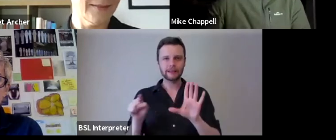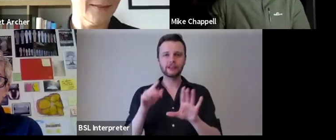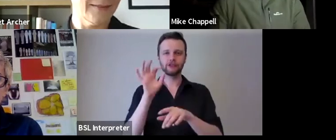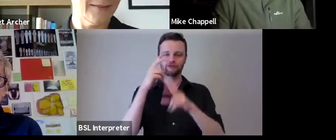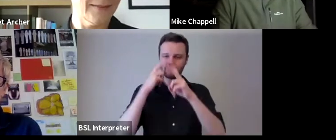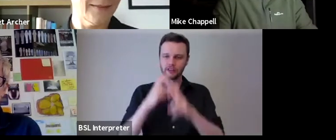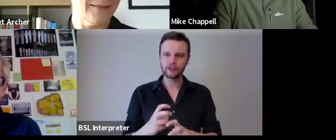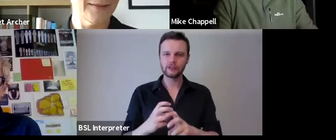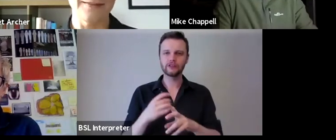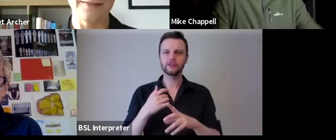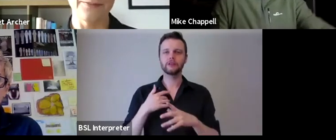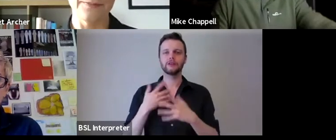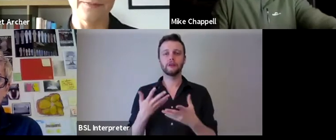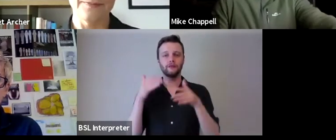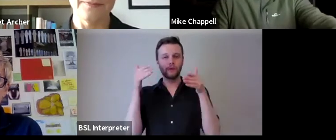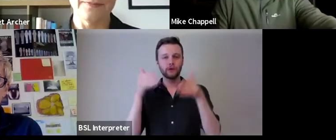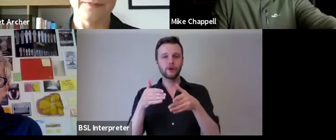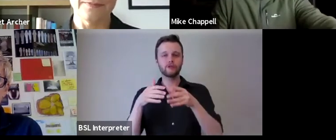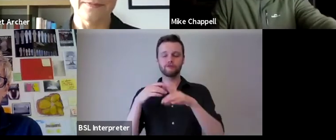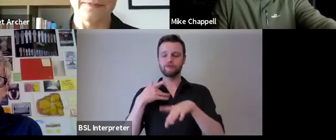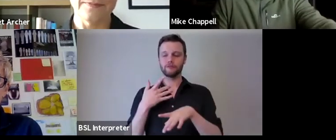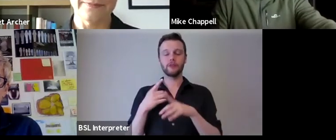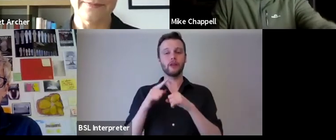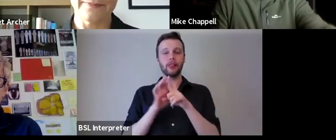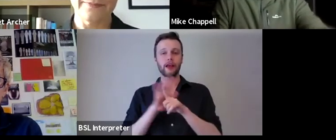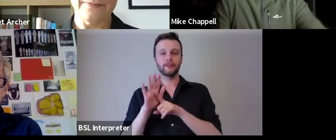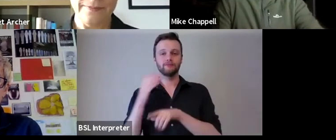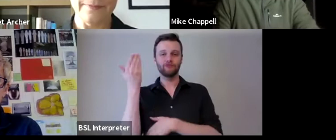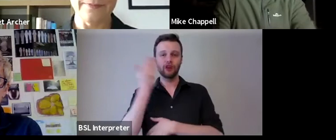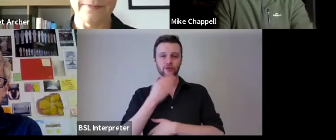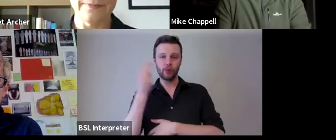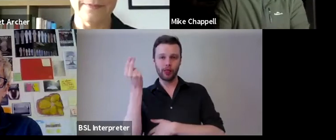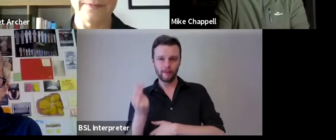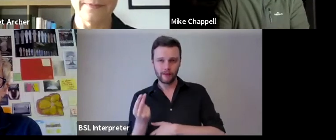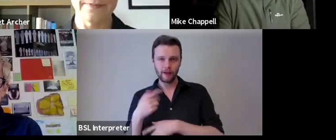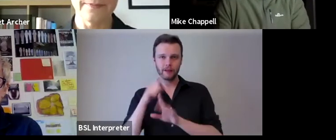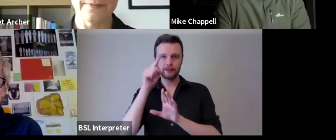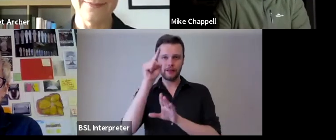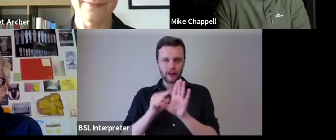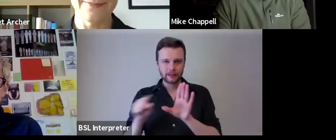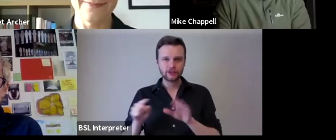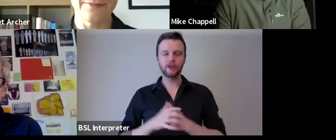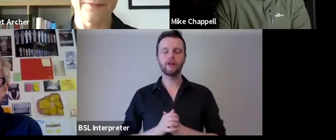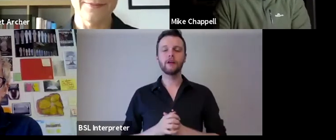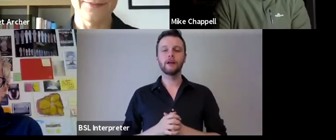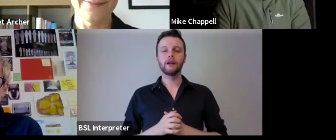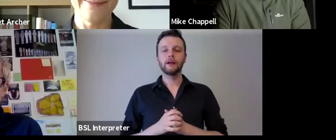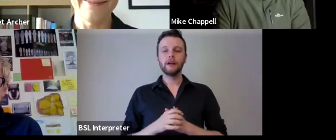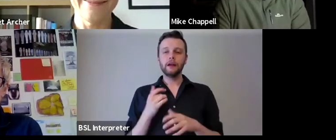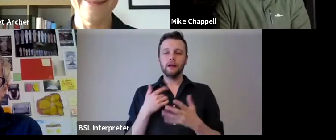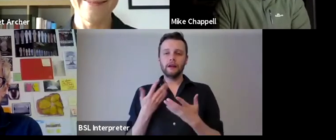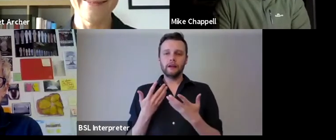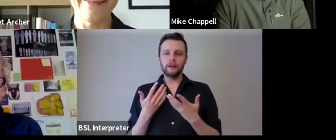I'm pursuing like a practice-led doctorate at the Edinburgh School of Architecture and Landscape Architecture. I've got some